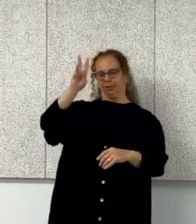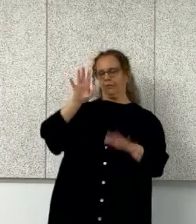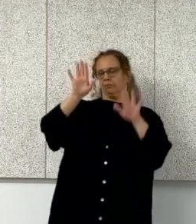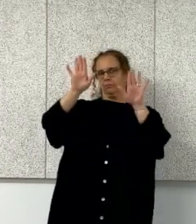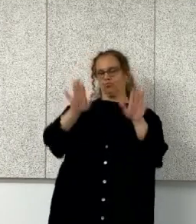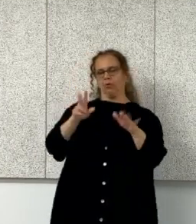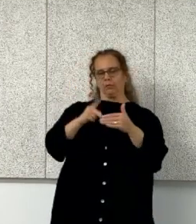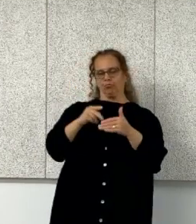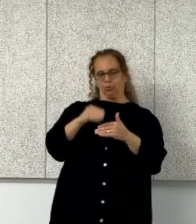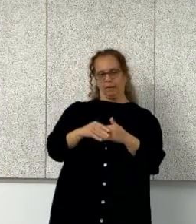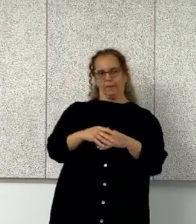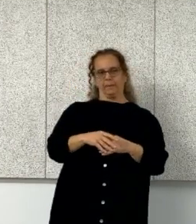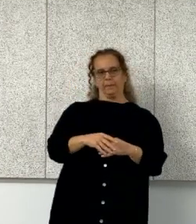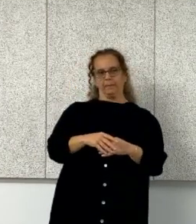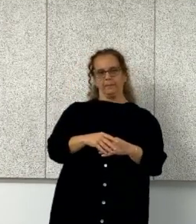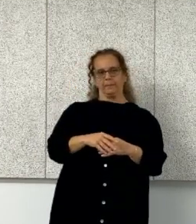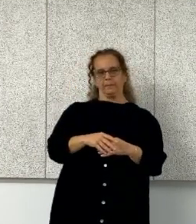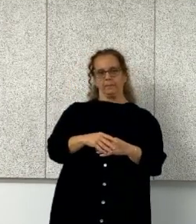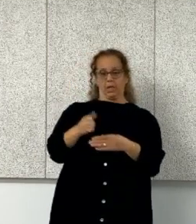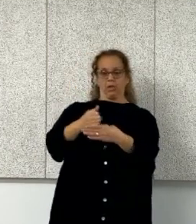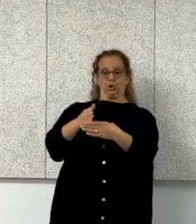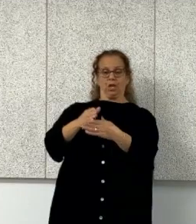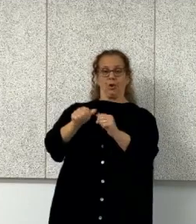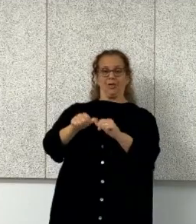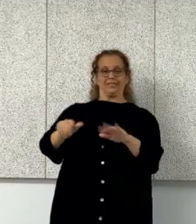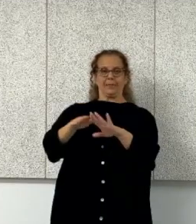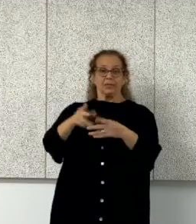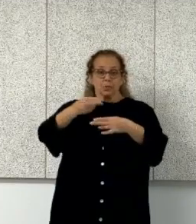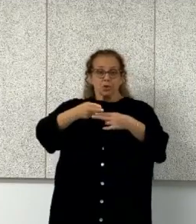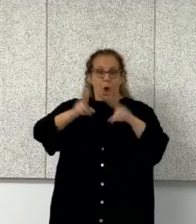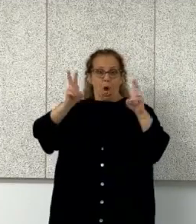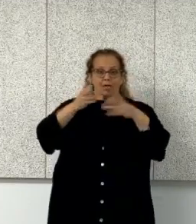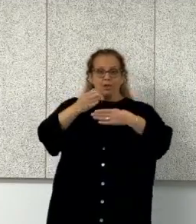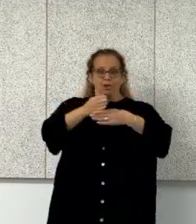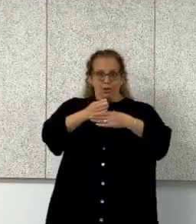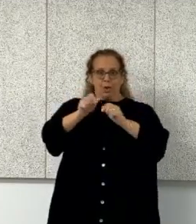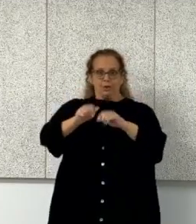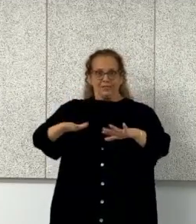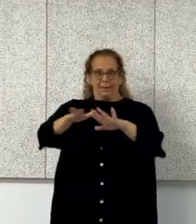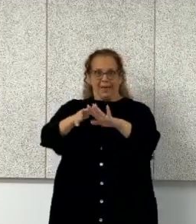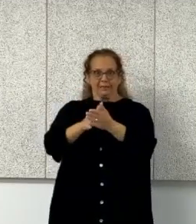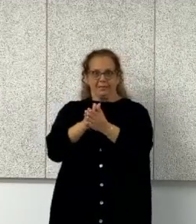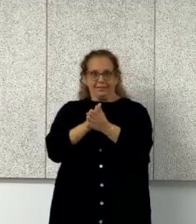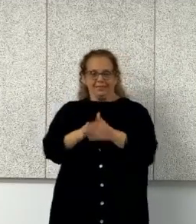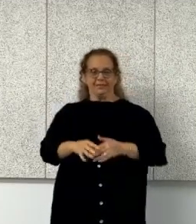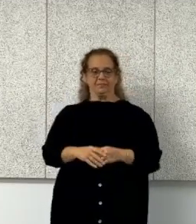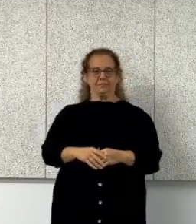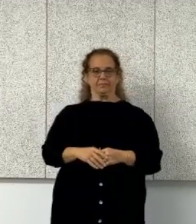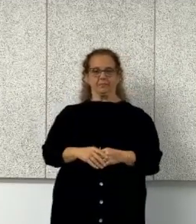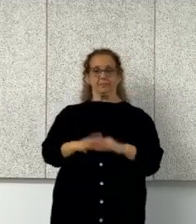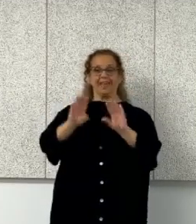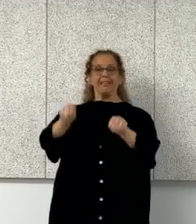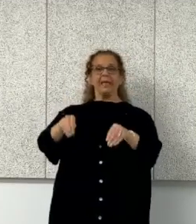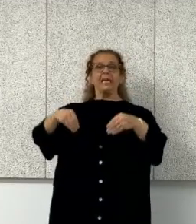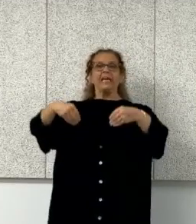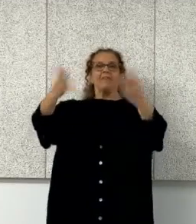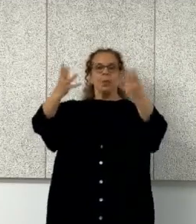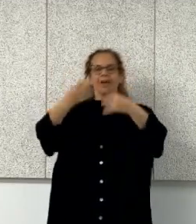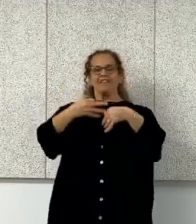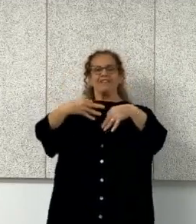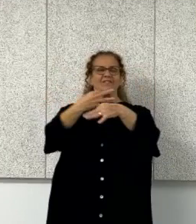program of sharing space. So it's called the Shared Space Initiative, where they're giving as much of their space away for free as